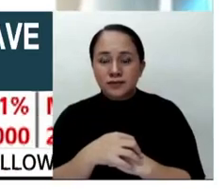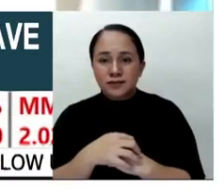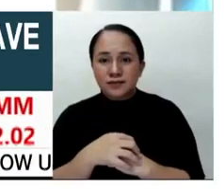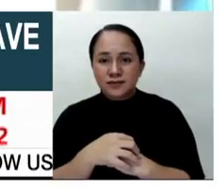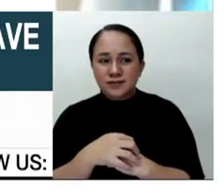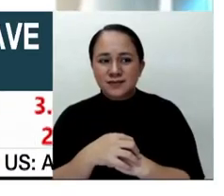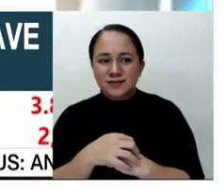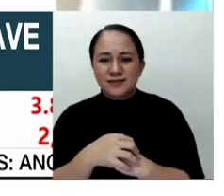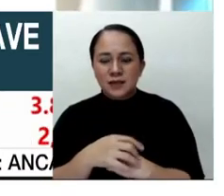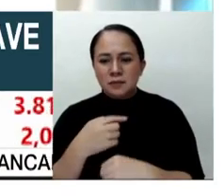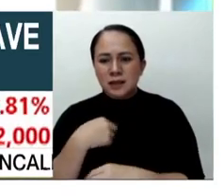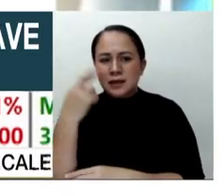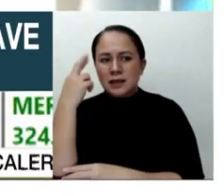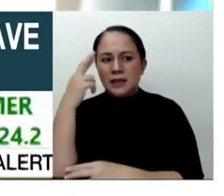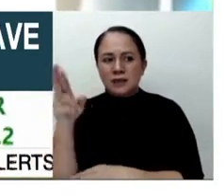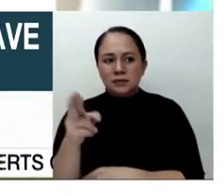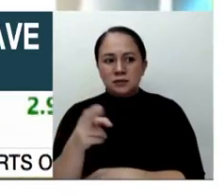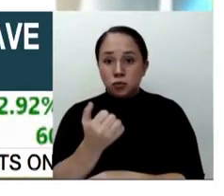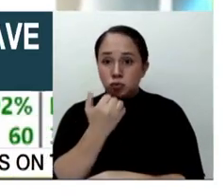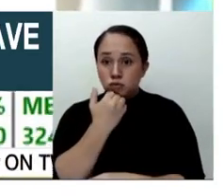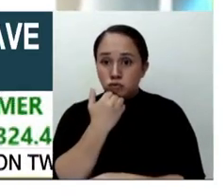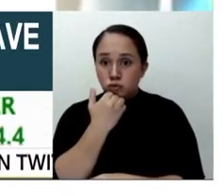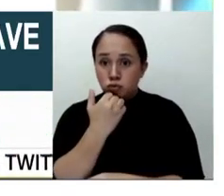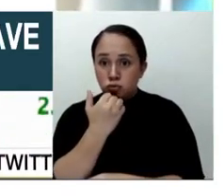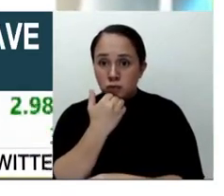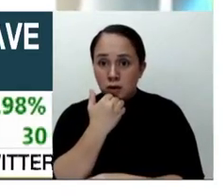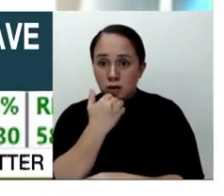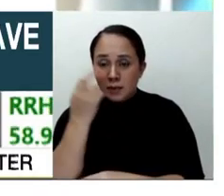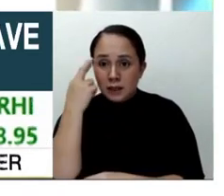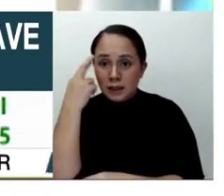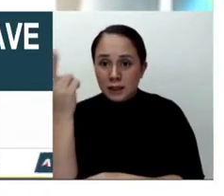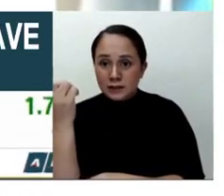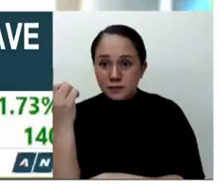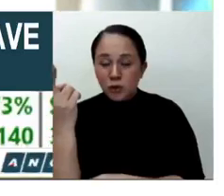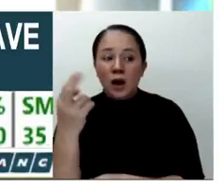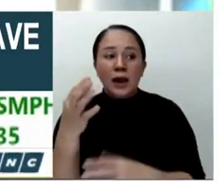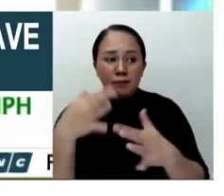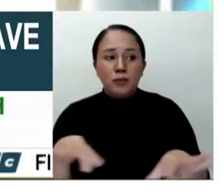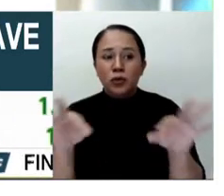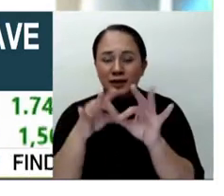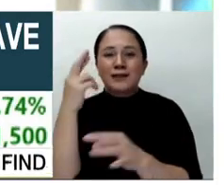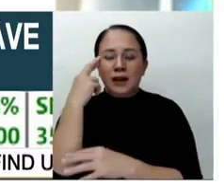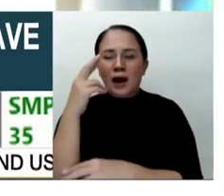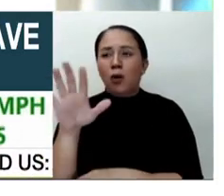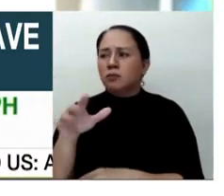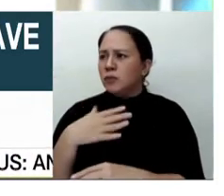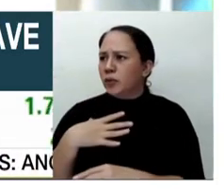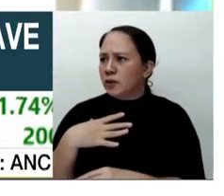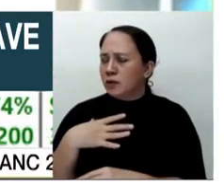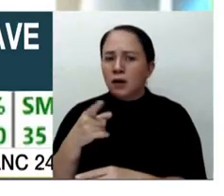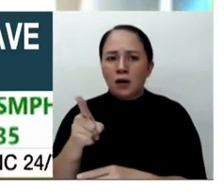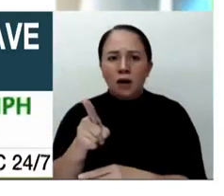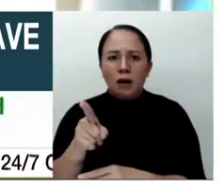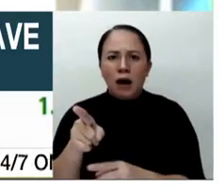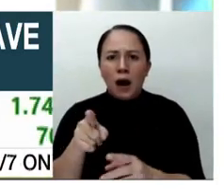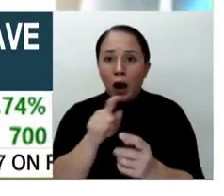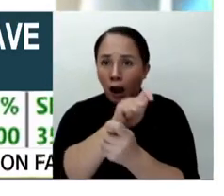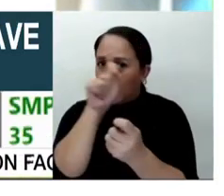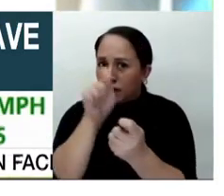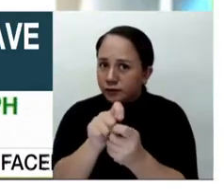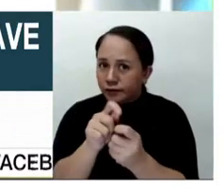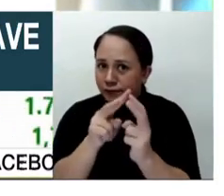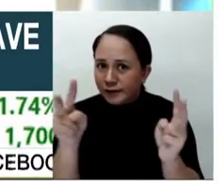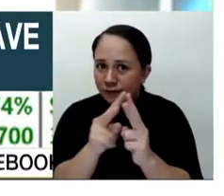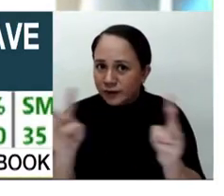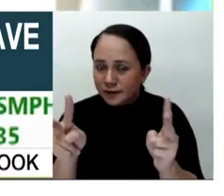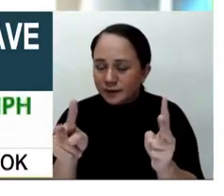Kung doon mo na-realize, Carmina, masama bang ma-realize mo? Yun ang masama, na-realize mo na nga, oops, eto very vivid. Ano? Kasi ano